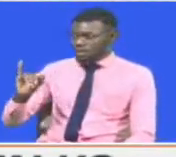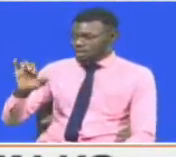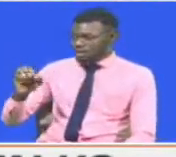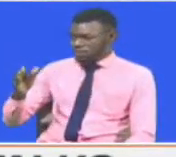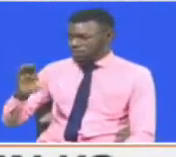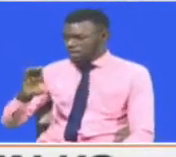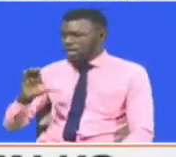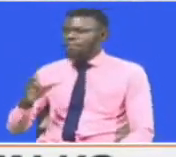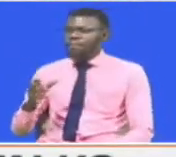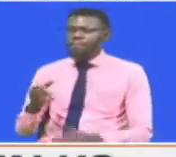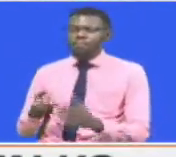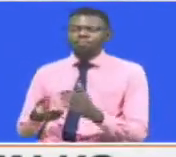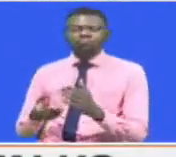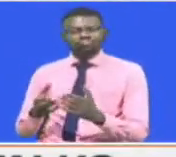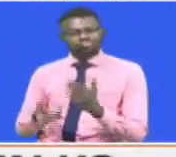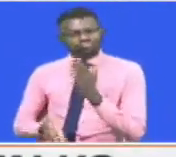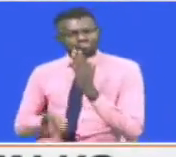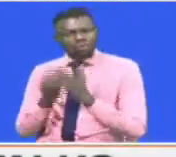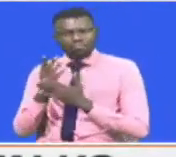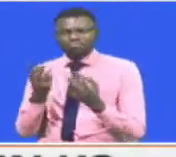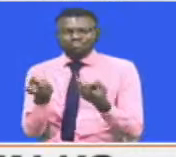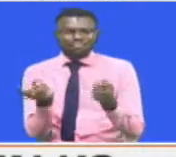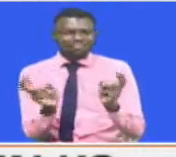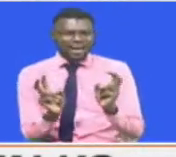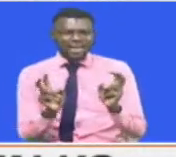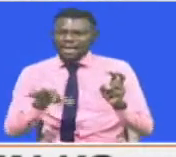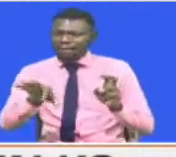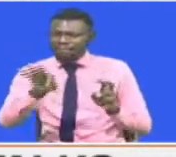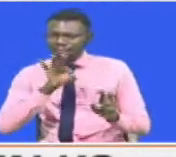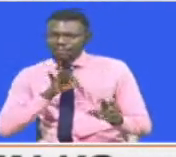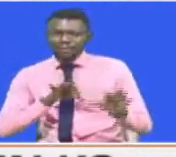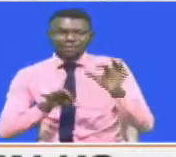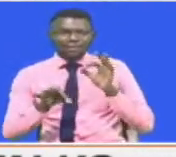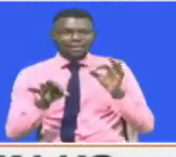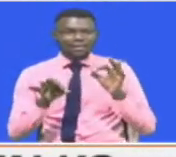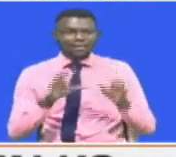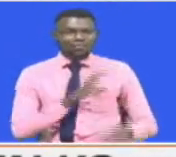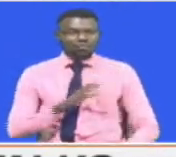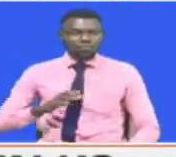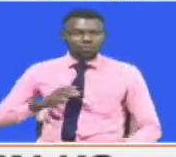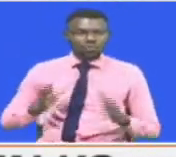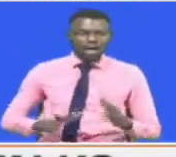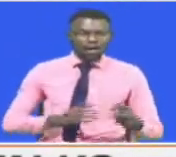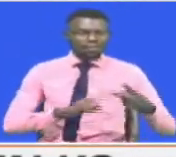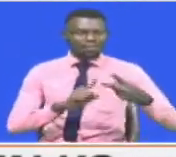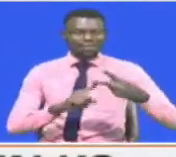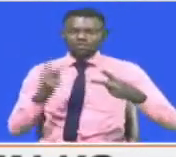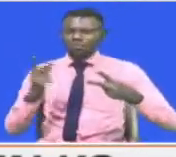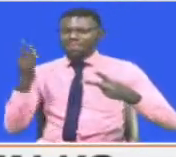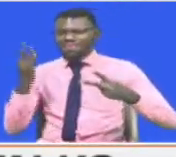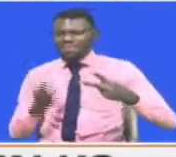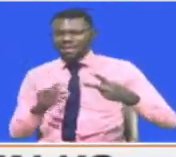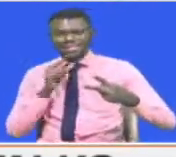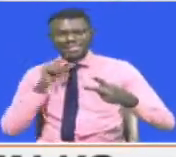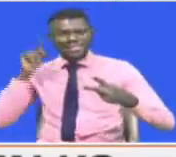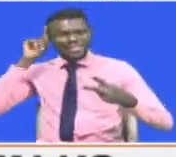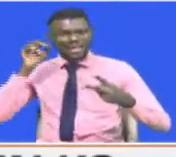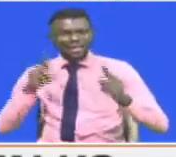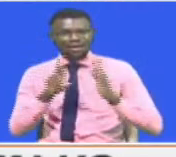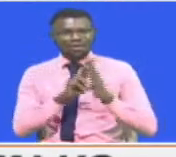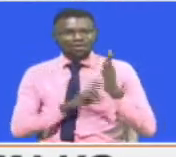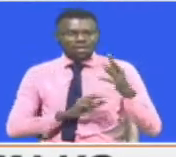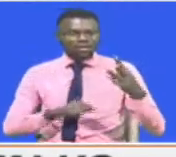Commissioner Selection Panel. 2, the two-thirds gender rule. The entrenchment of the National